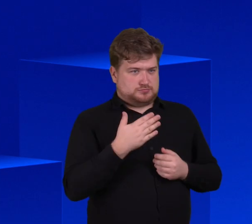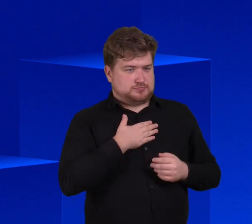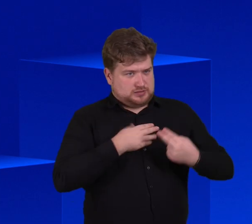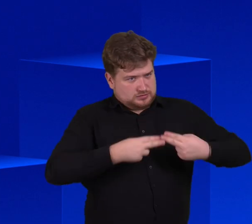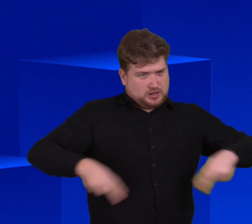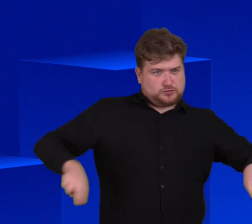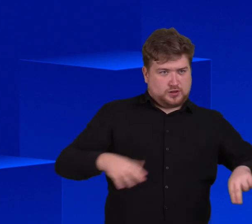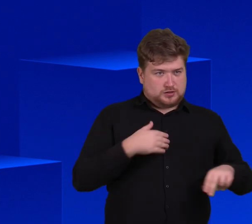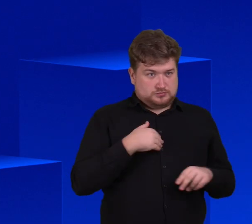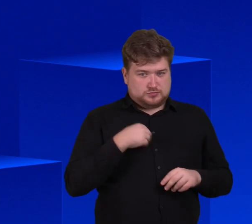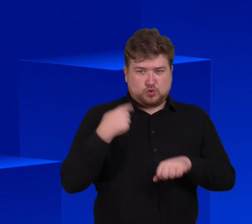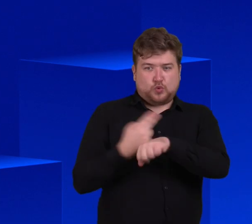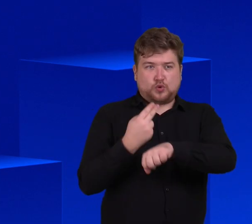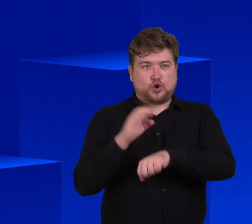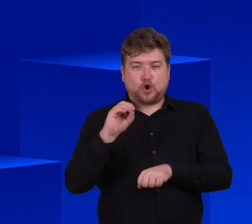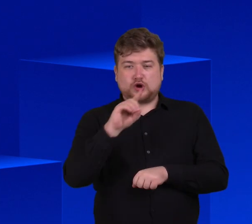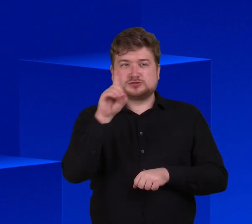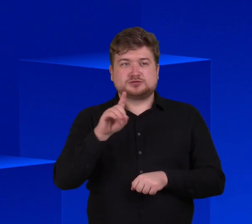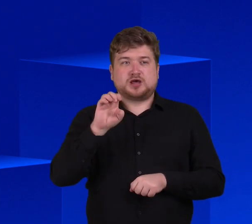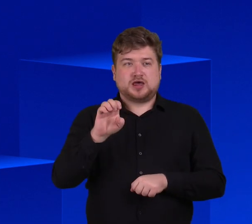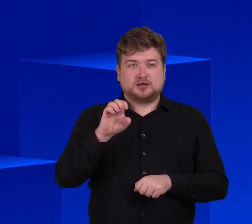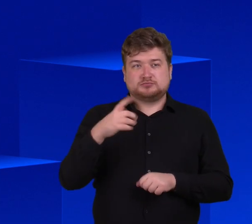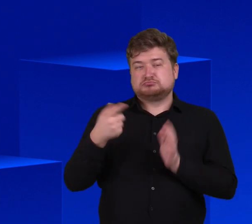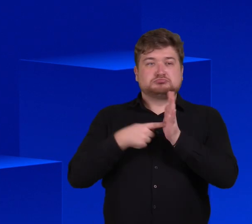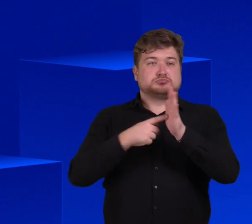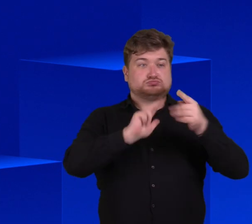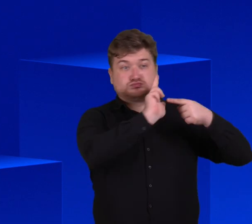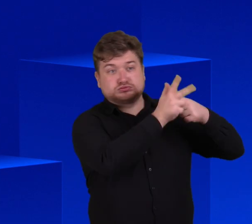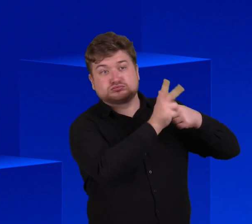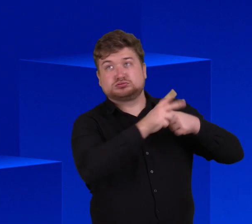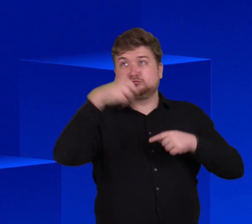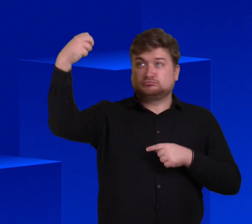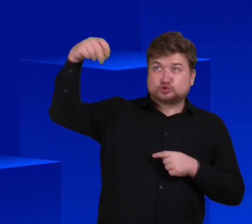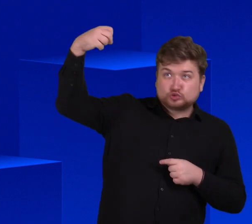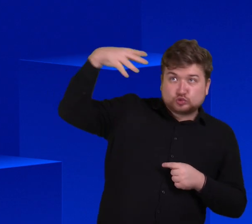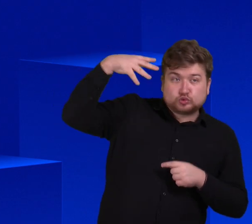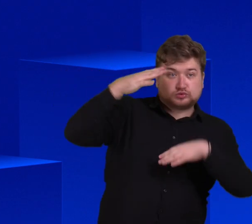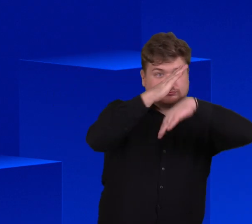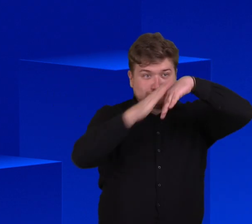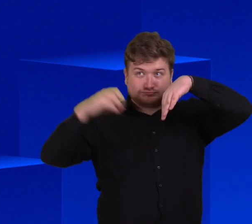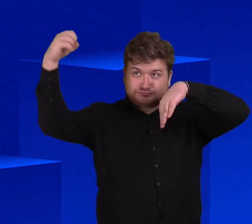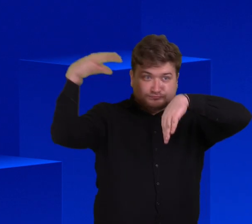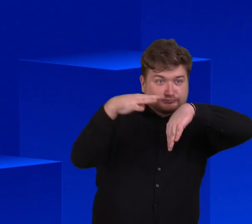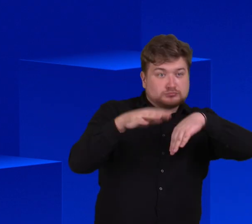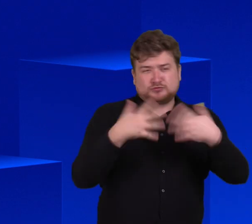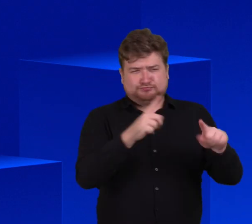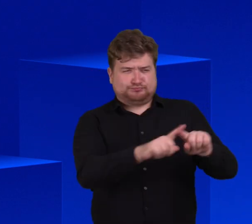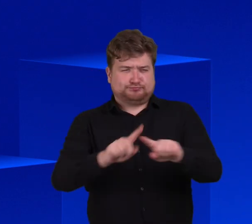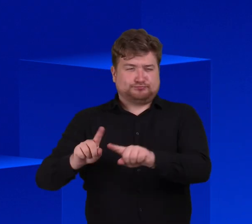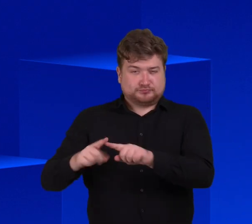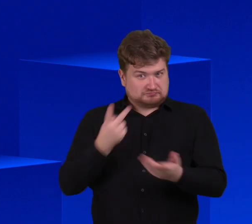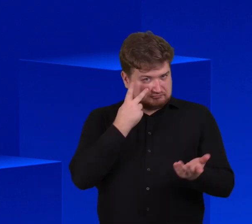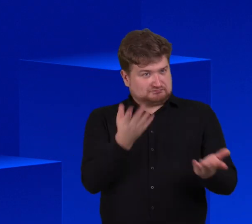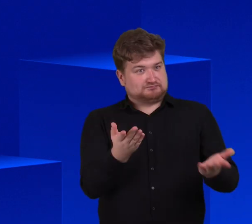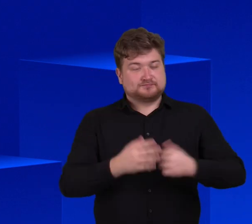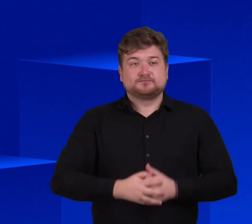specific challenge. And then let me know through the crises and risks. This is one of the